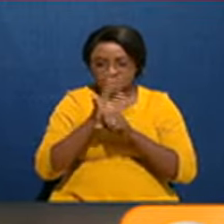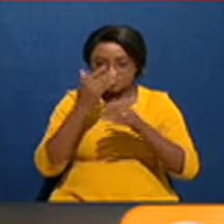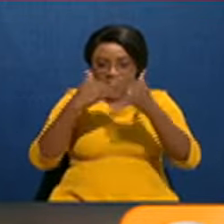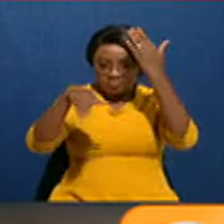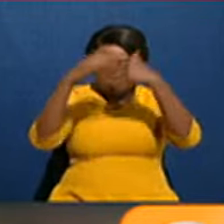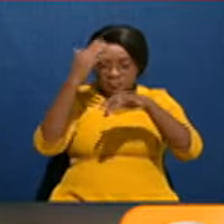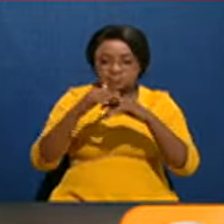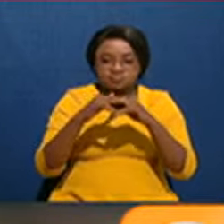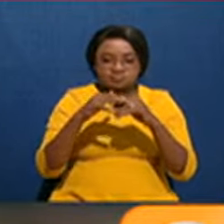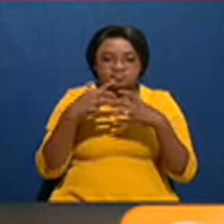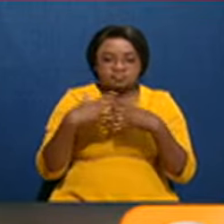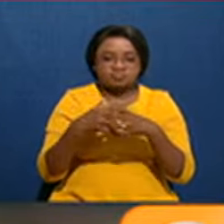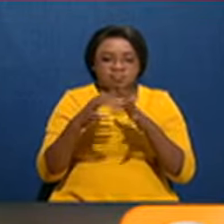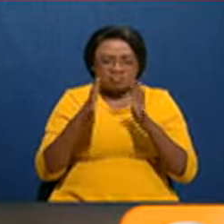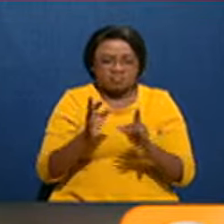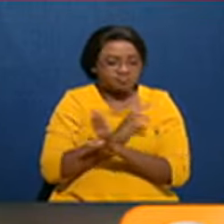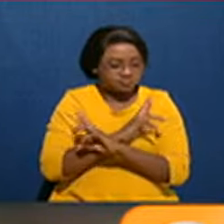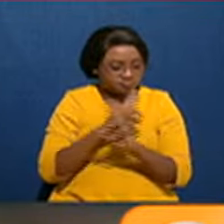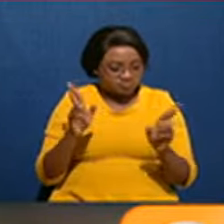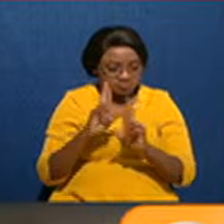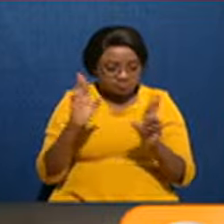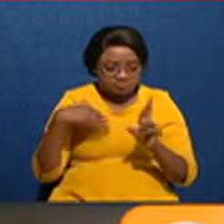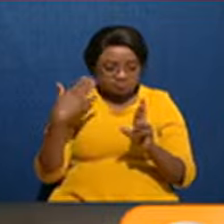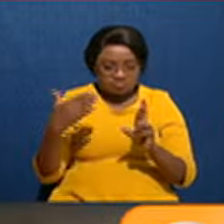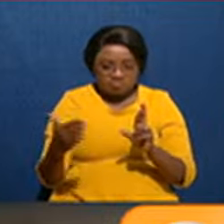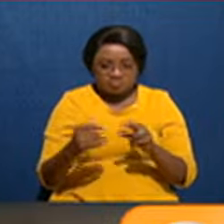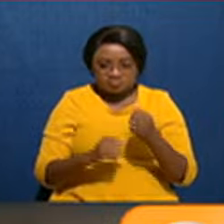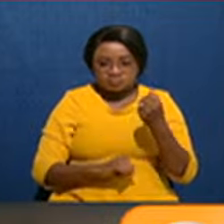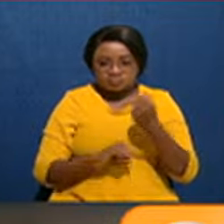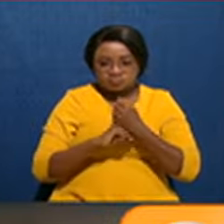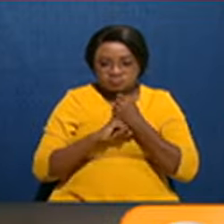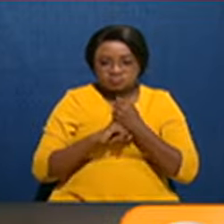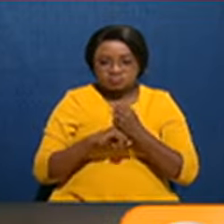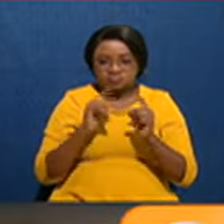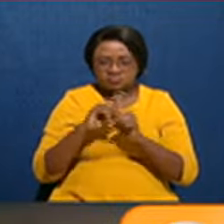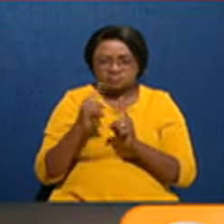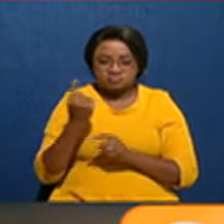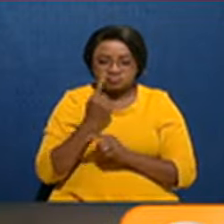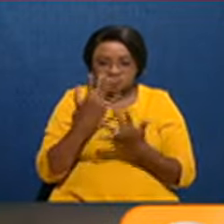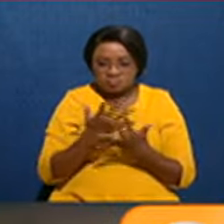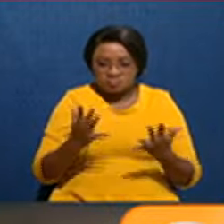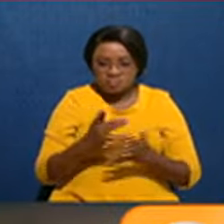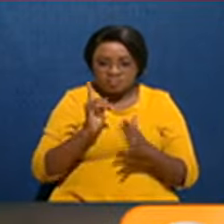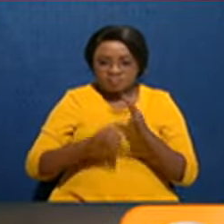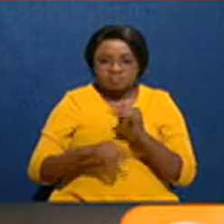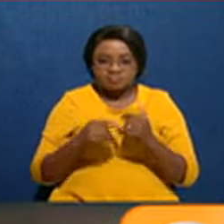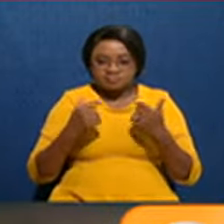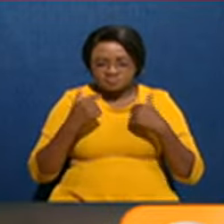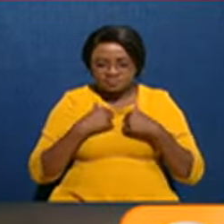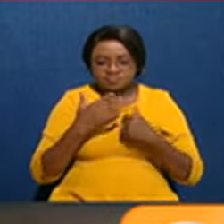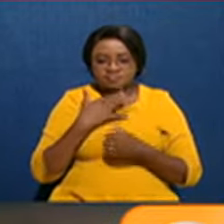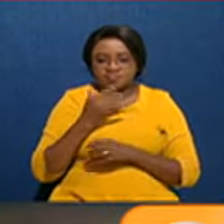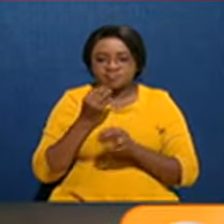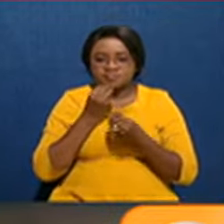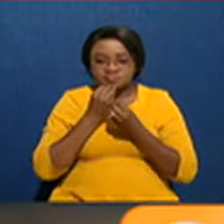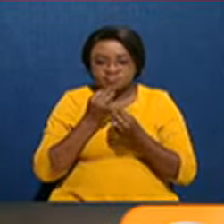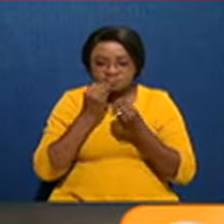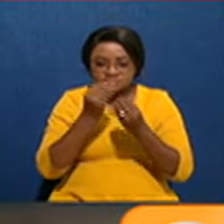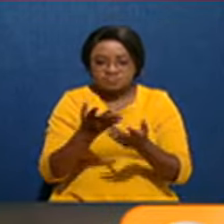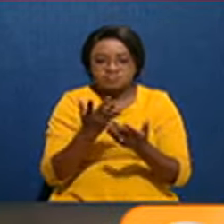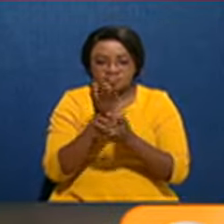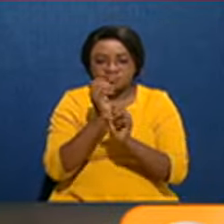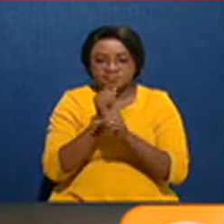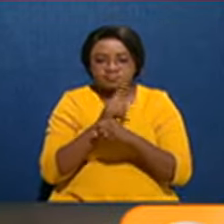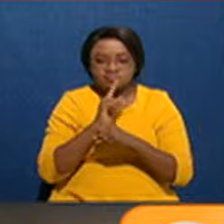structural engineers who are always ready and available. And the only thing is, I want to make the IEK the platform